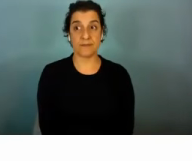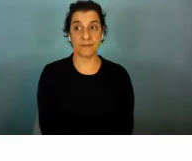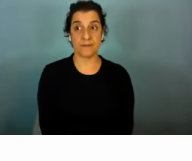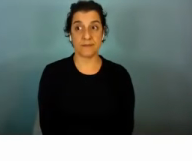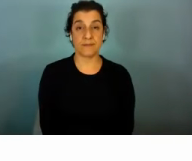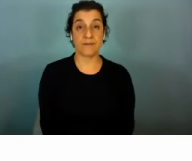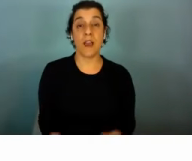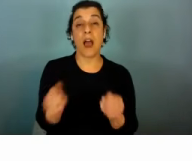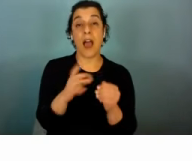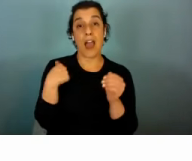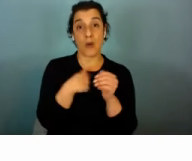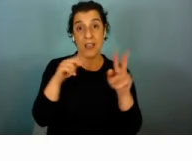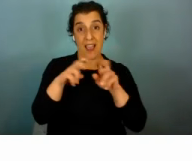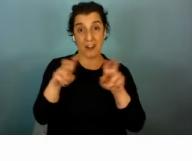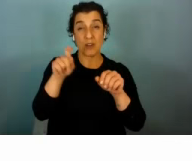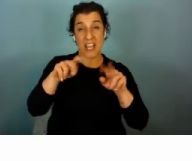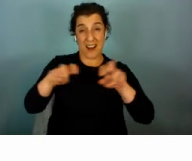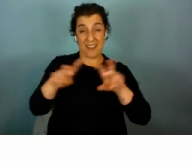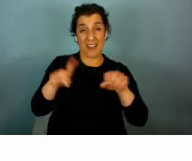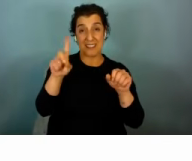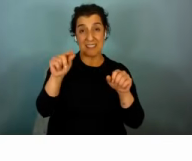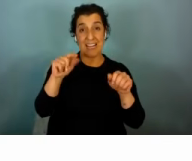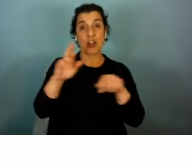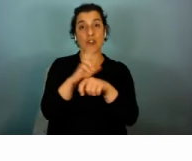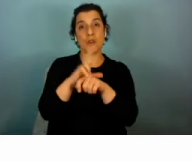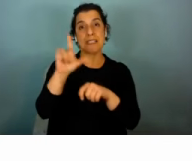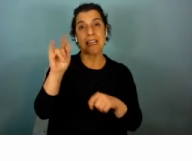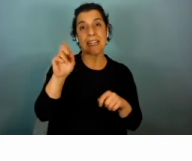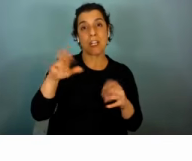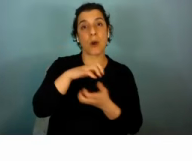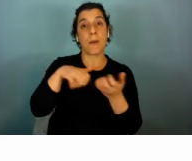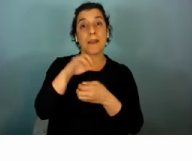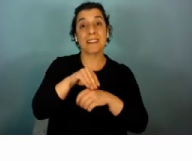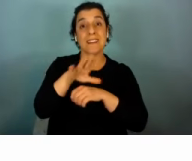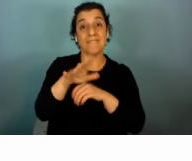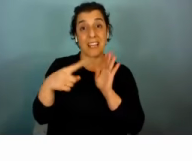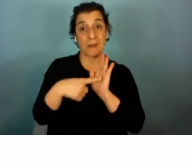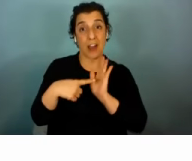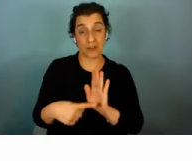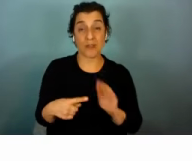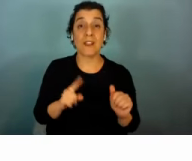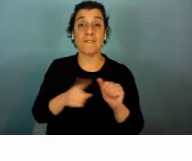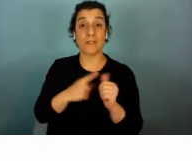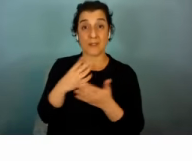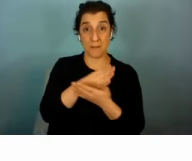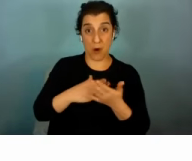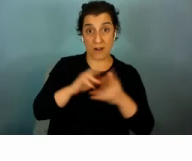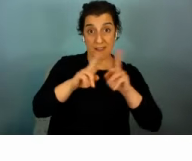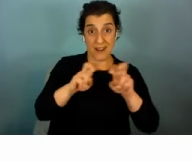And we analyzed the data using linear mixed effects models. In the first part of the